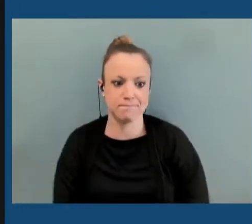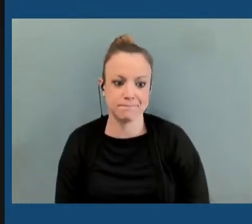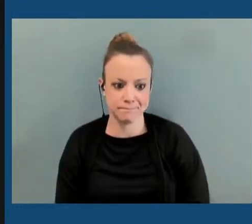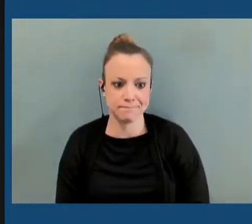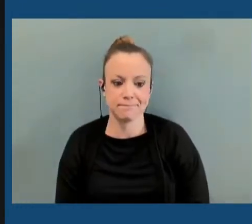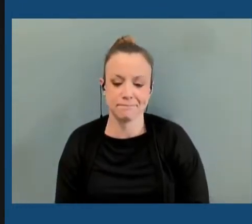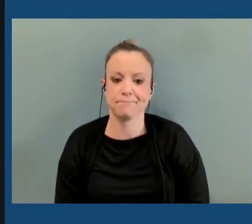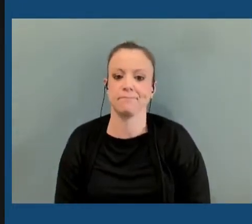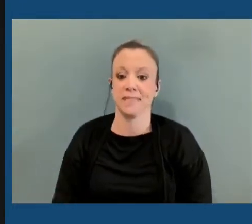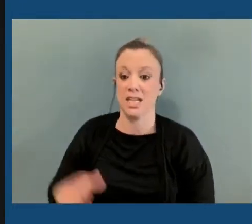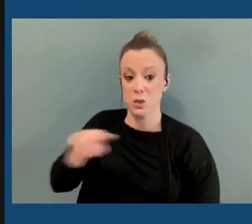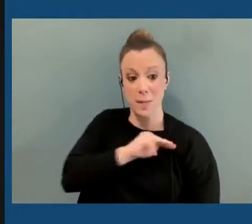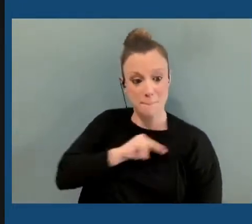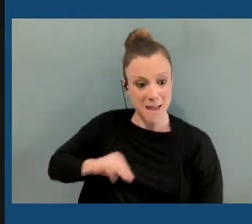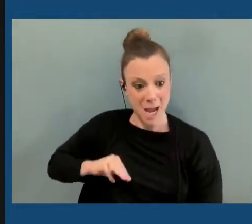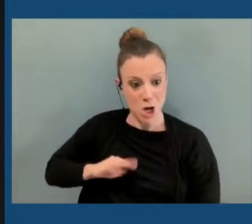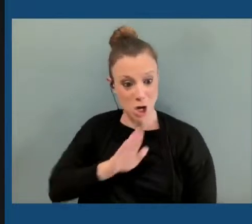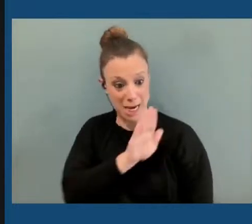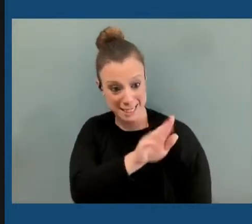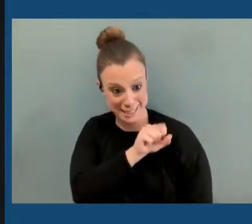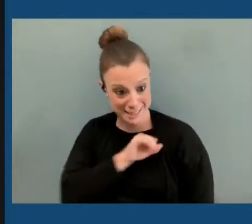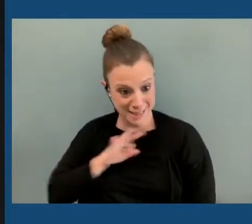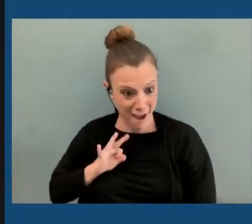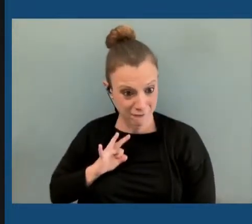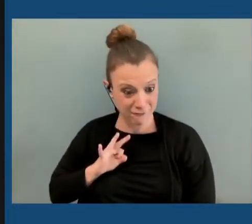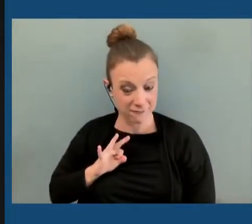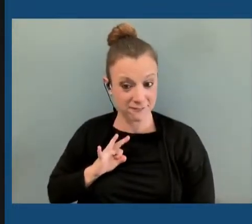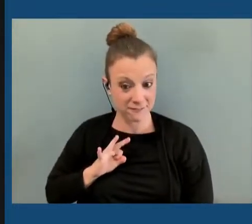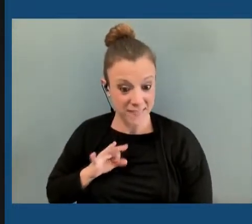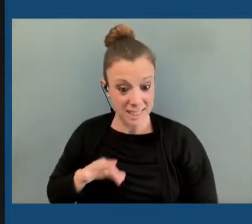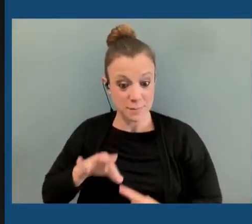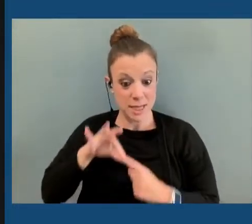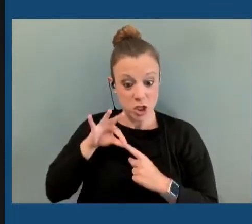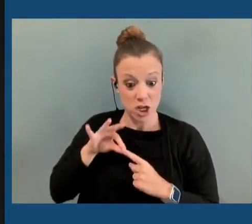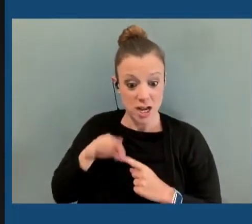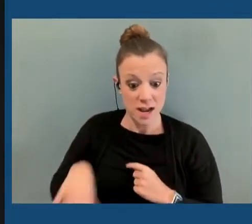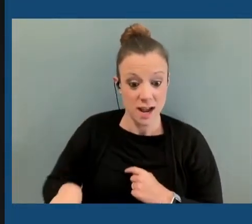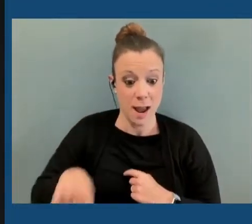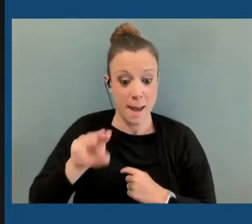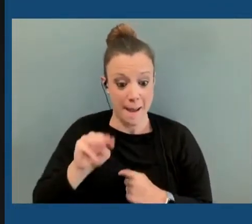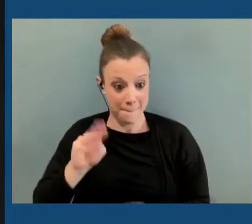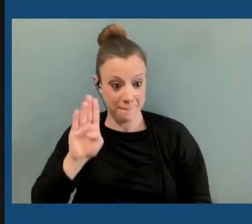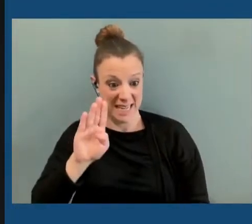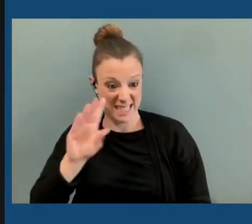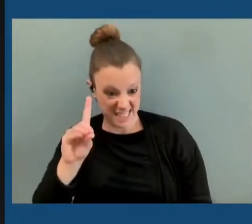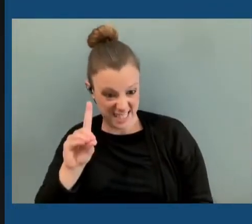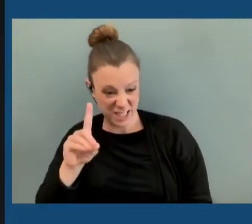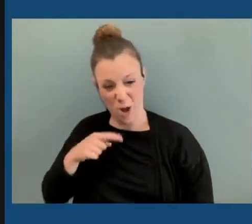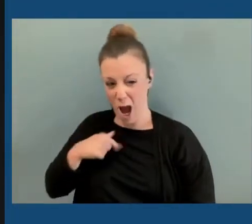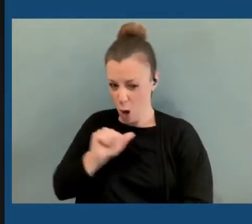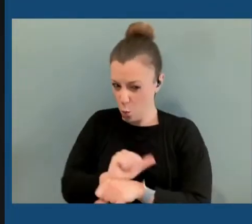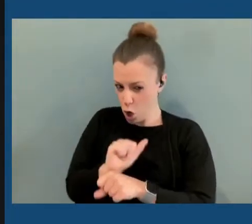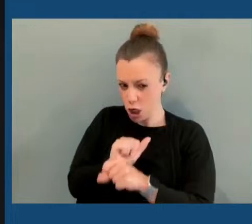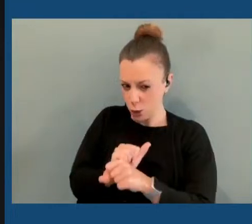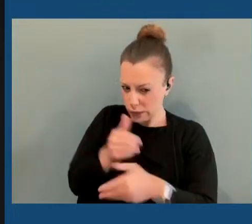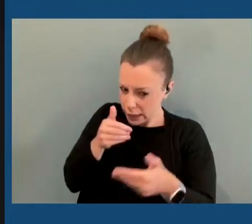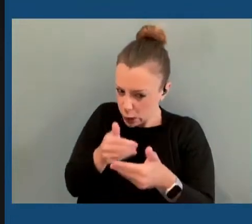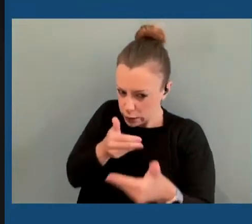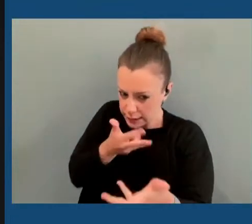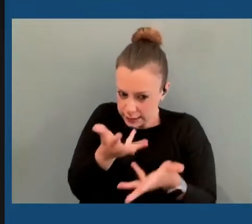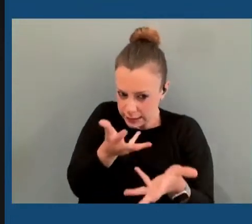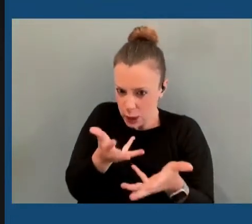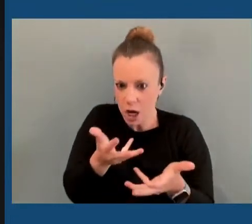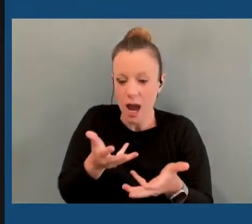and his staff, especially at MBD, who I work very closely with in my role as neighborhood